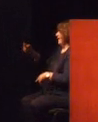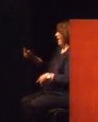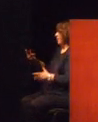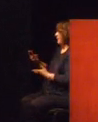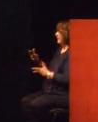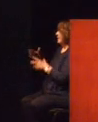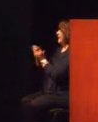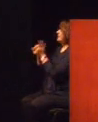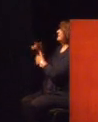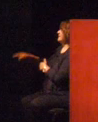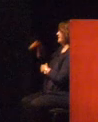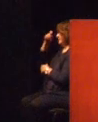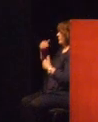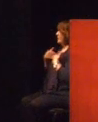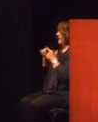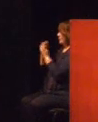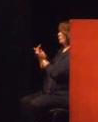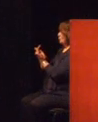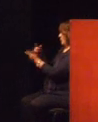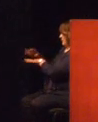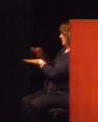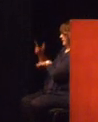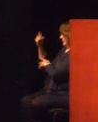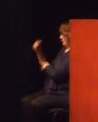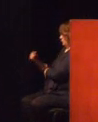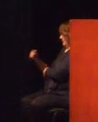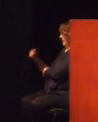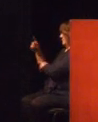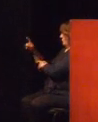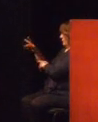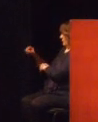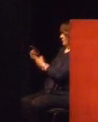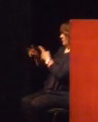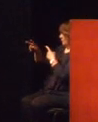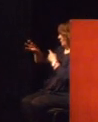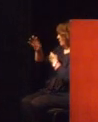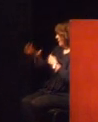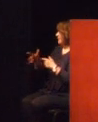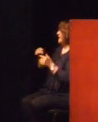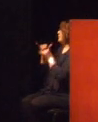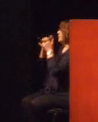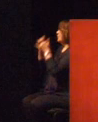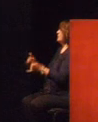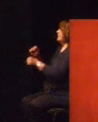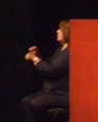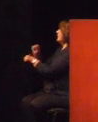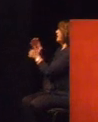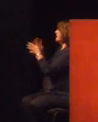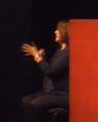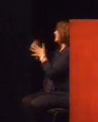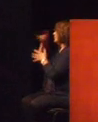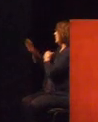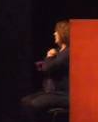summer we were doing group counseling on Tuesdays from 1:30 to 2:45. And we're currently working on a schedule for fall